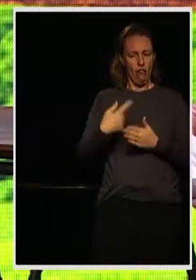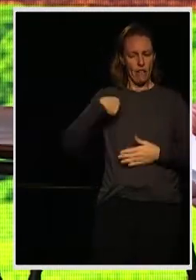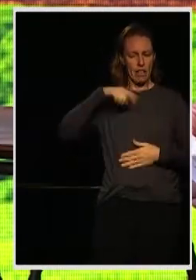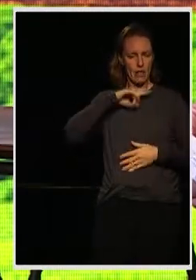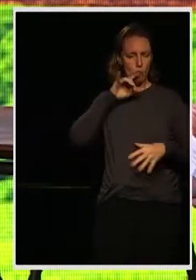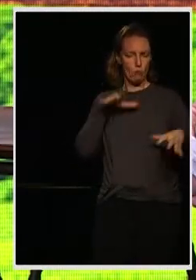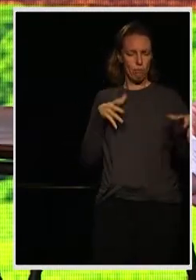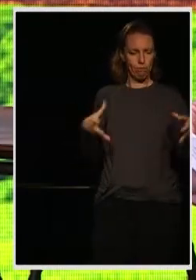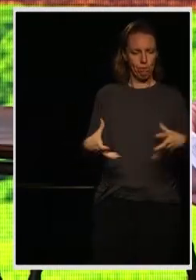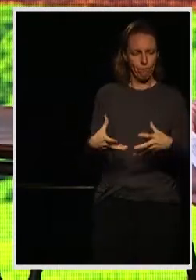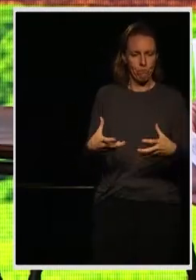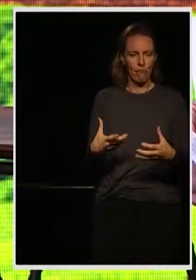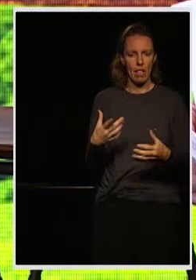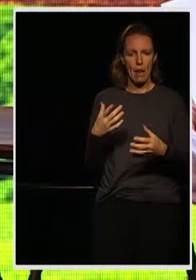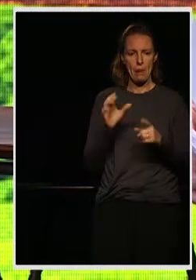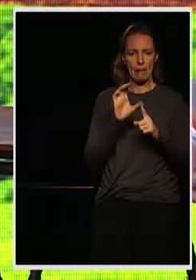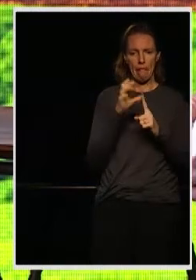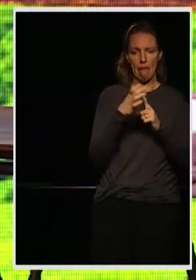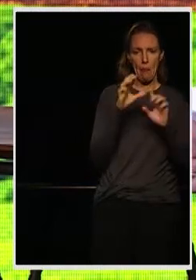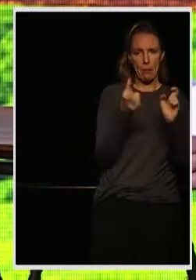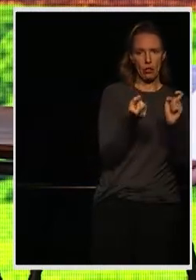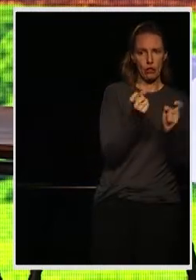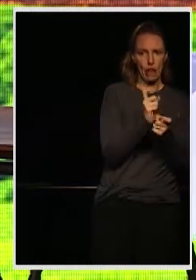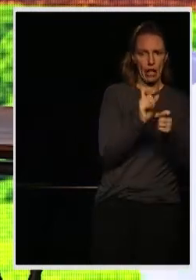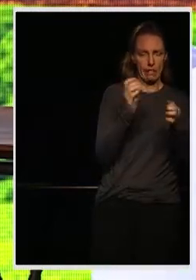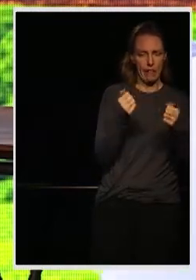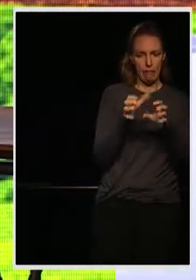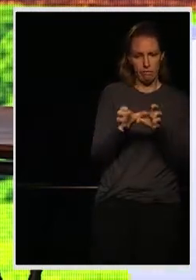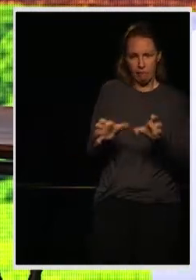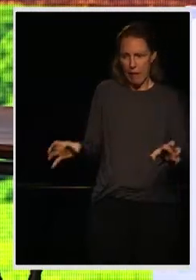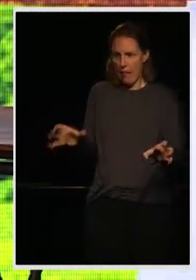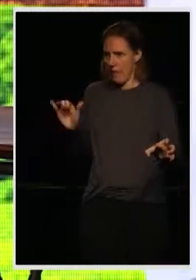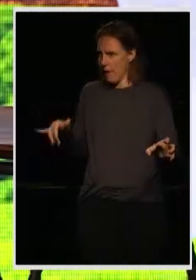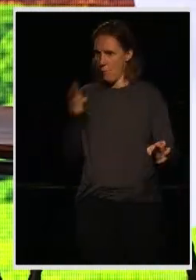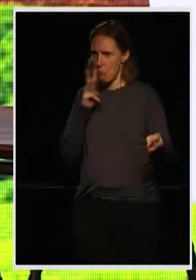around. I mean, climate change can divide us, which would be the